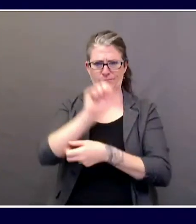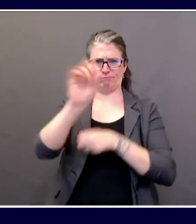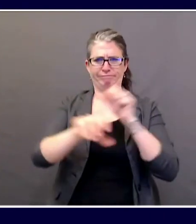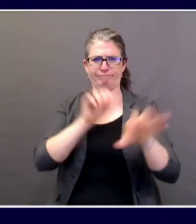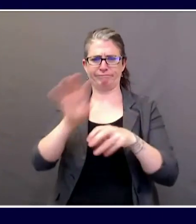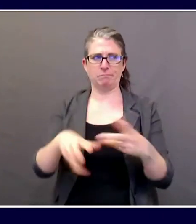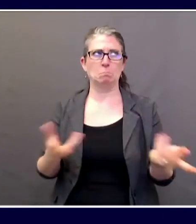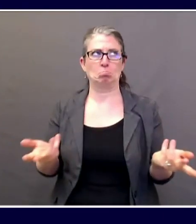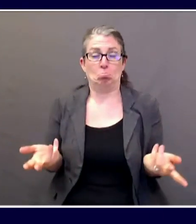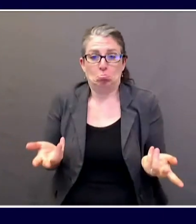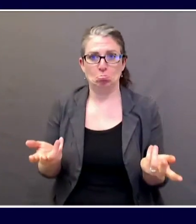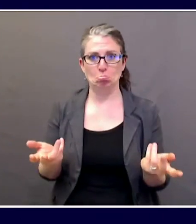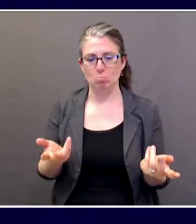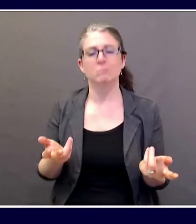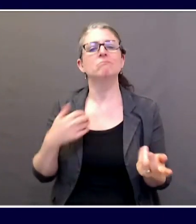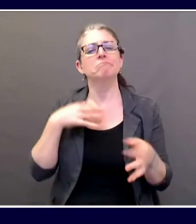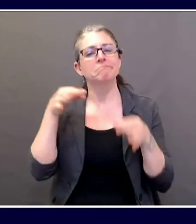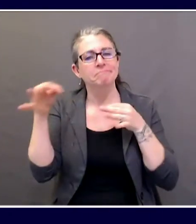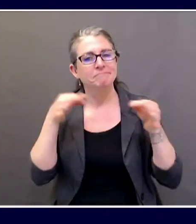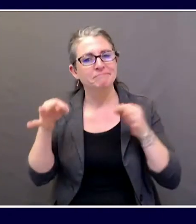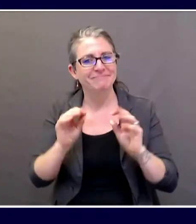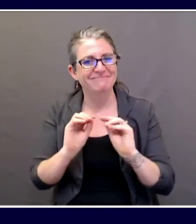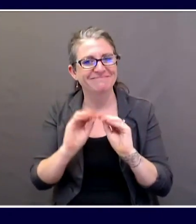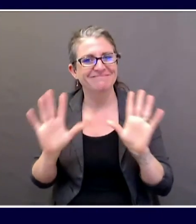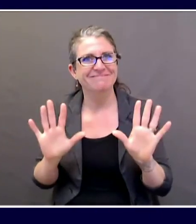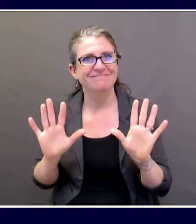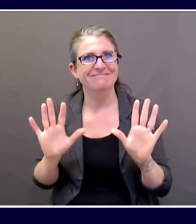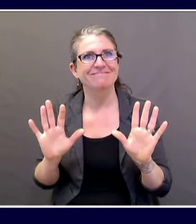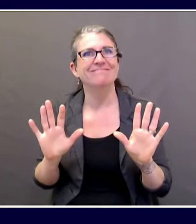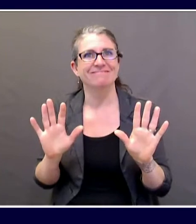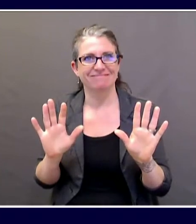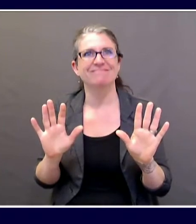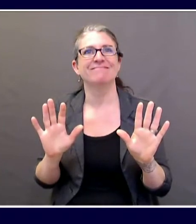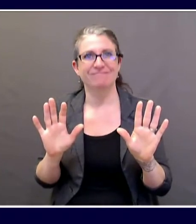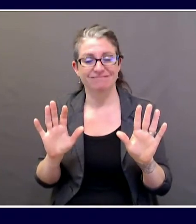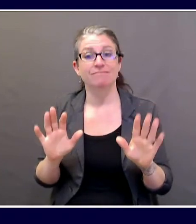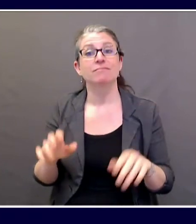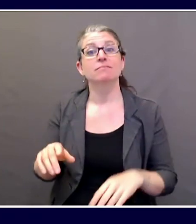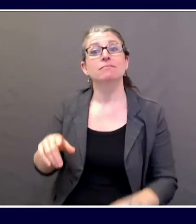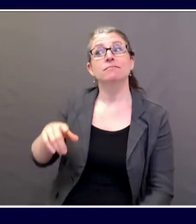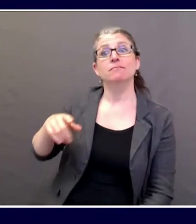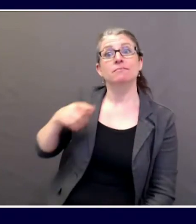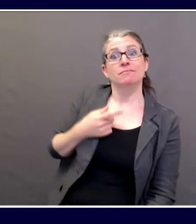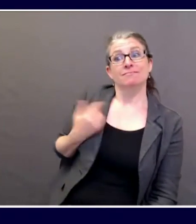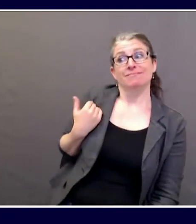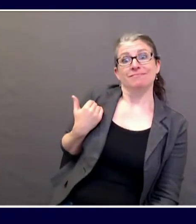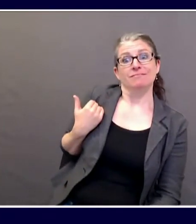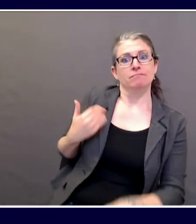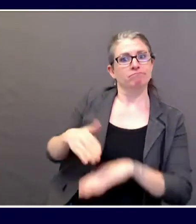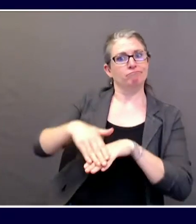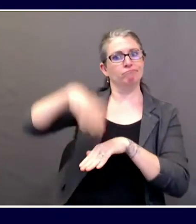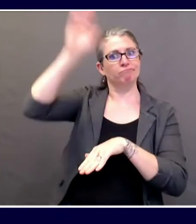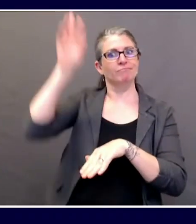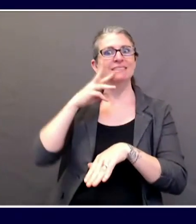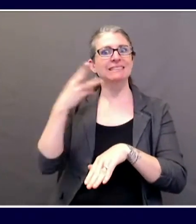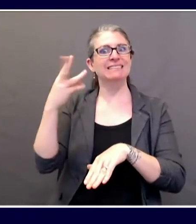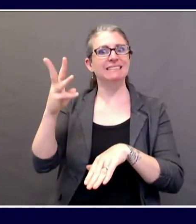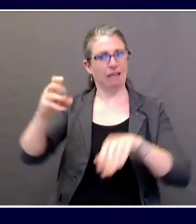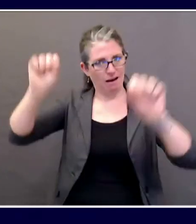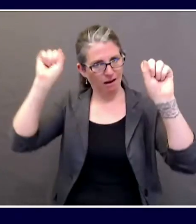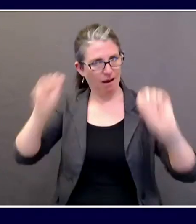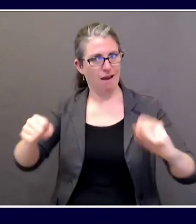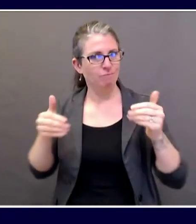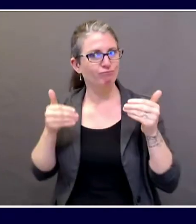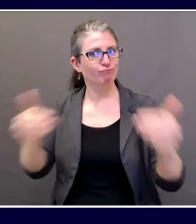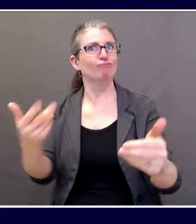at who is eligible to receive a COVID-19 vaccine in Maine, that is to say, anyone 16 years of age